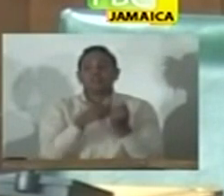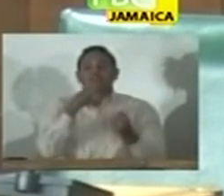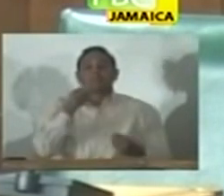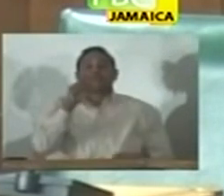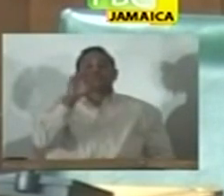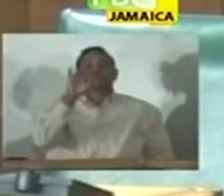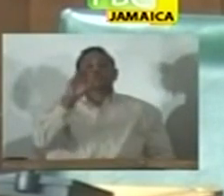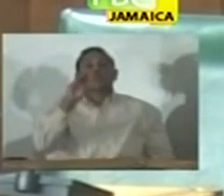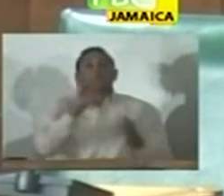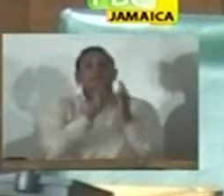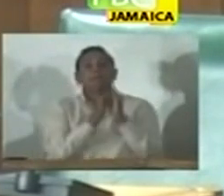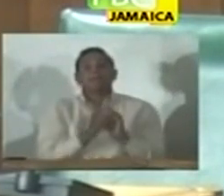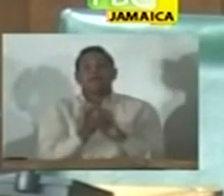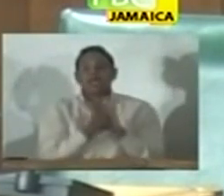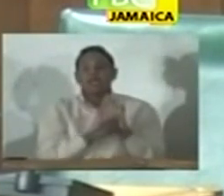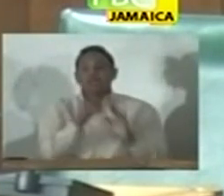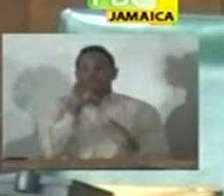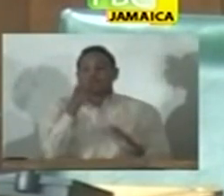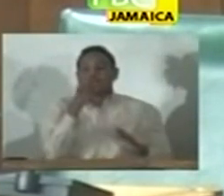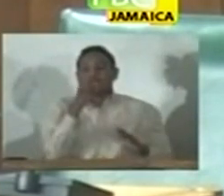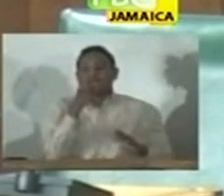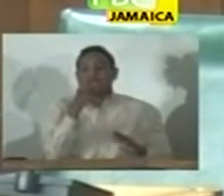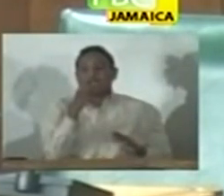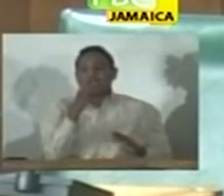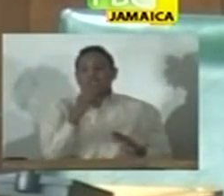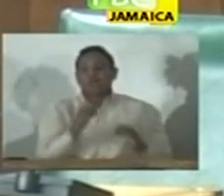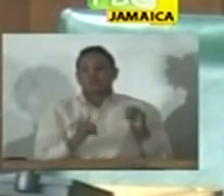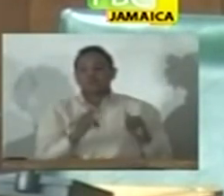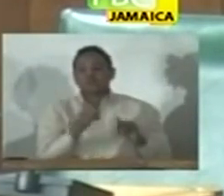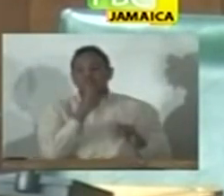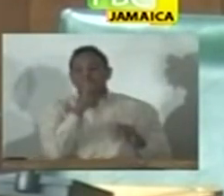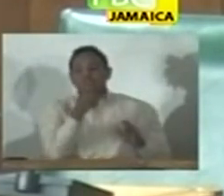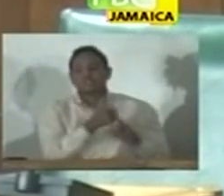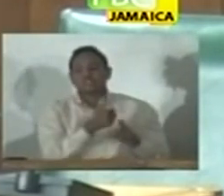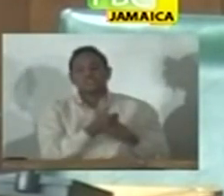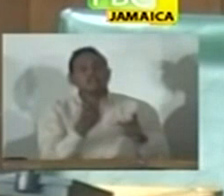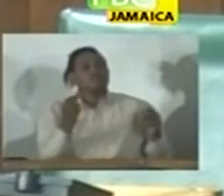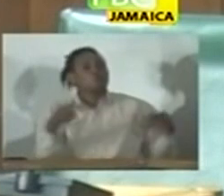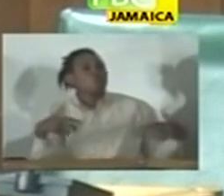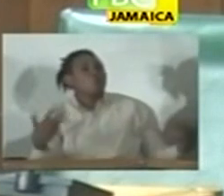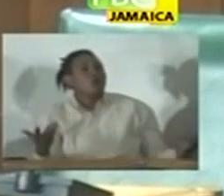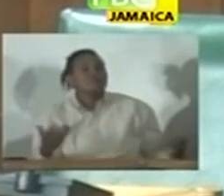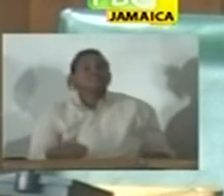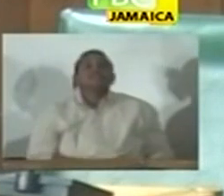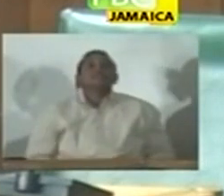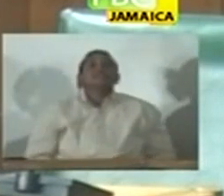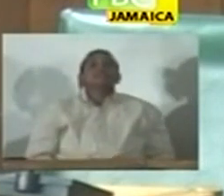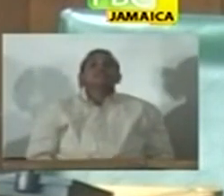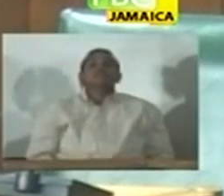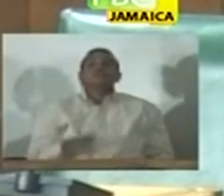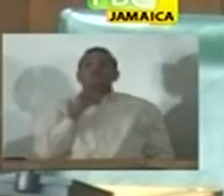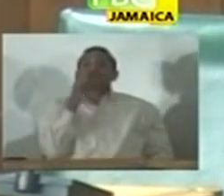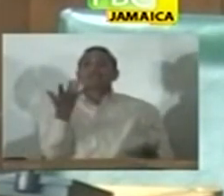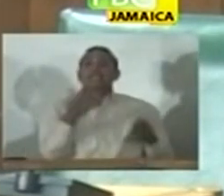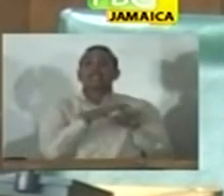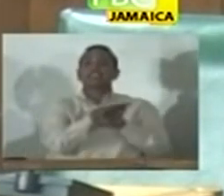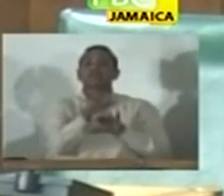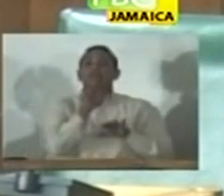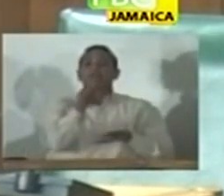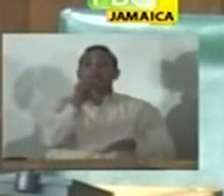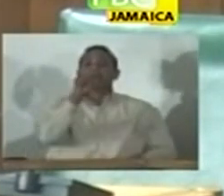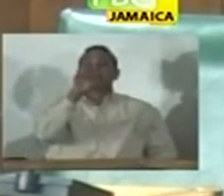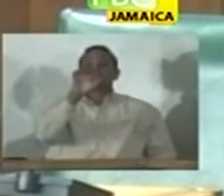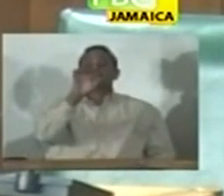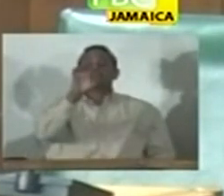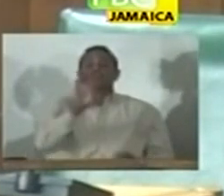Petroleum Amendment Act 2018, which really seeks to reintegrate the Petro-Carib